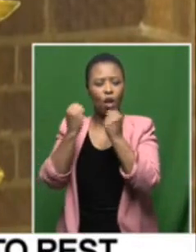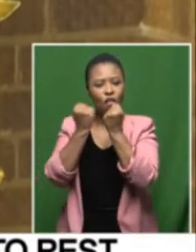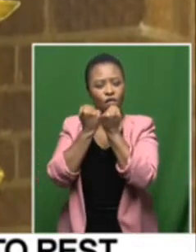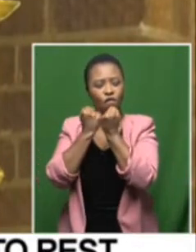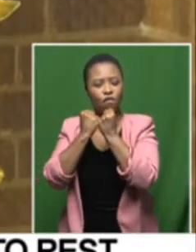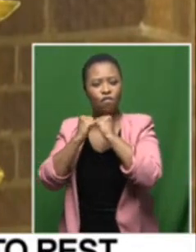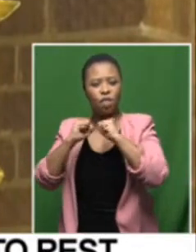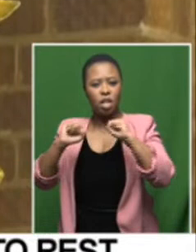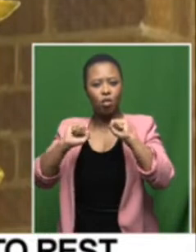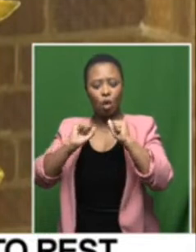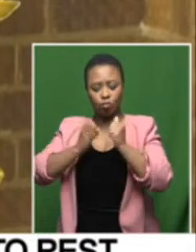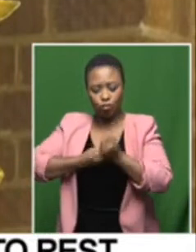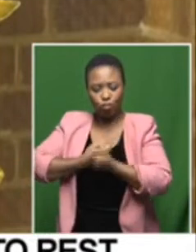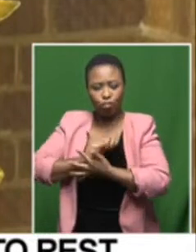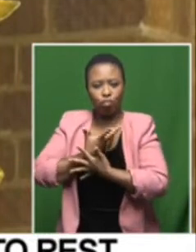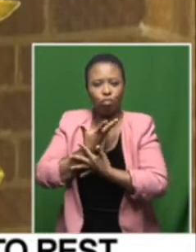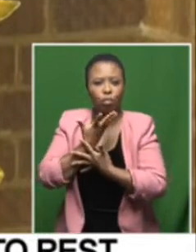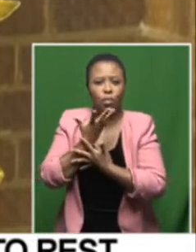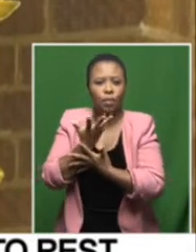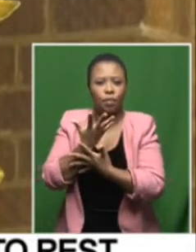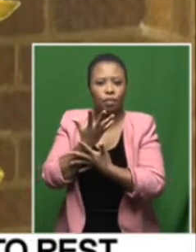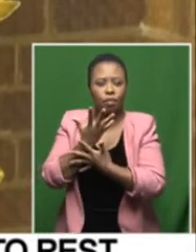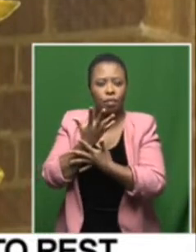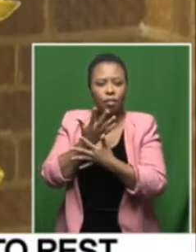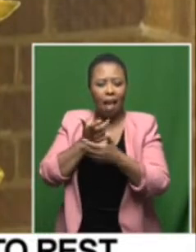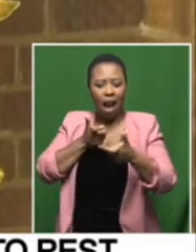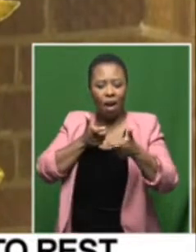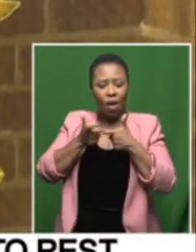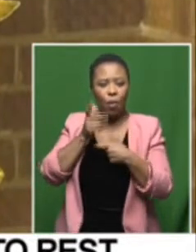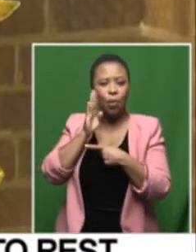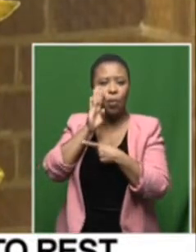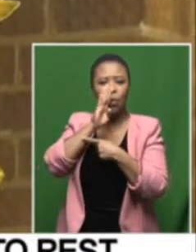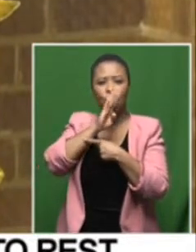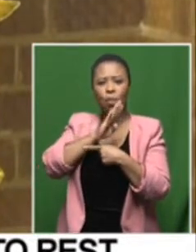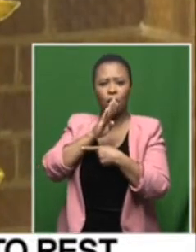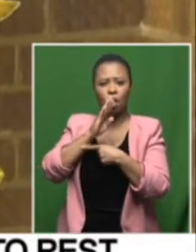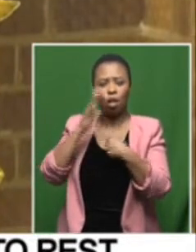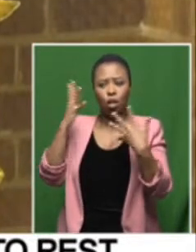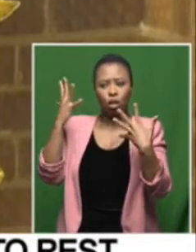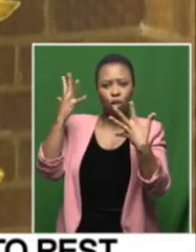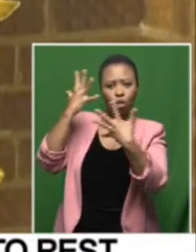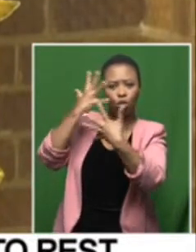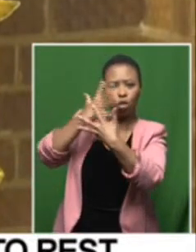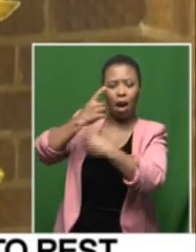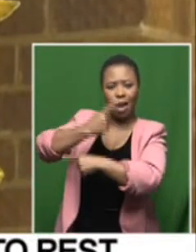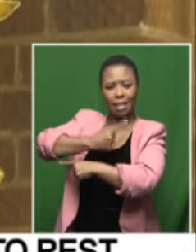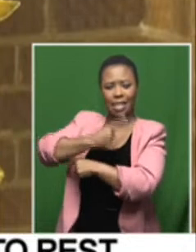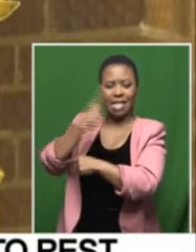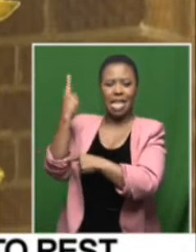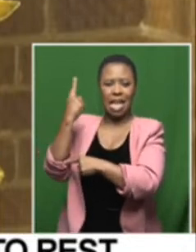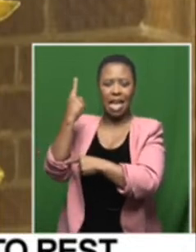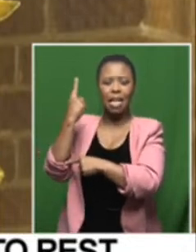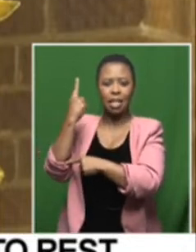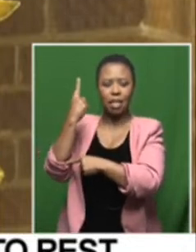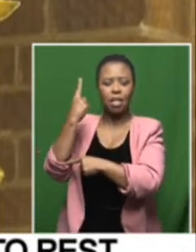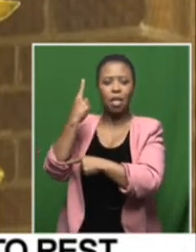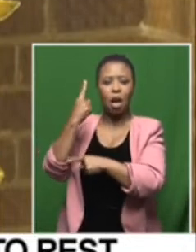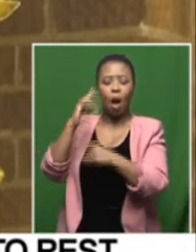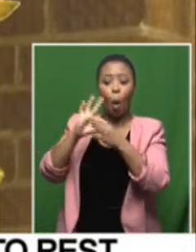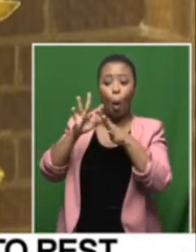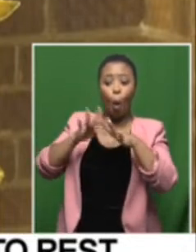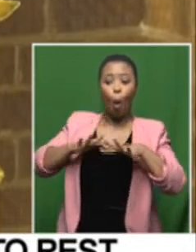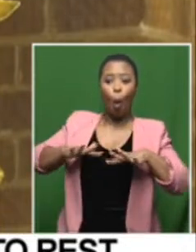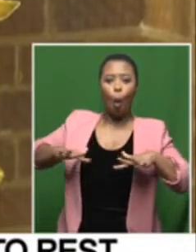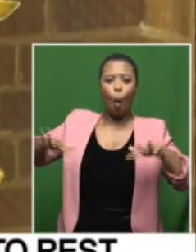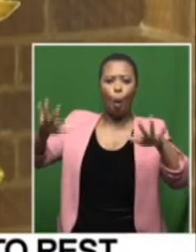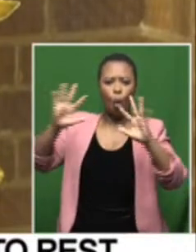voice relentlessly heralded through dark tyrannical days the cries of her homeland